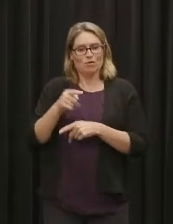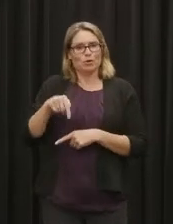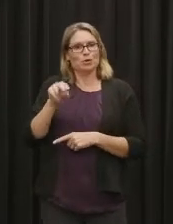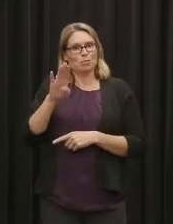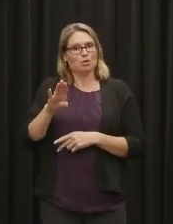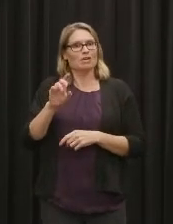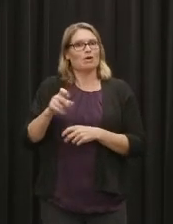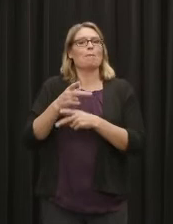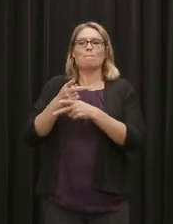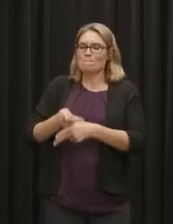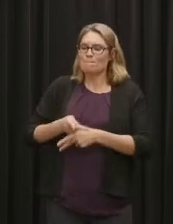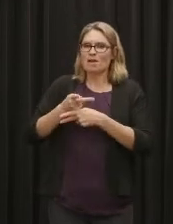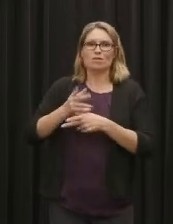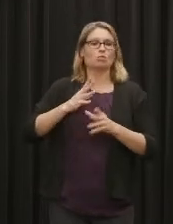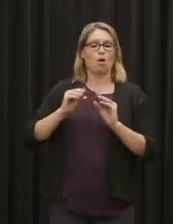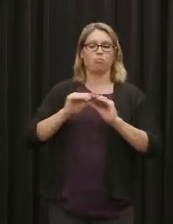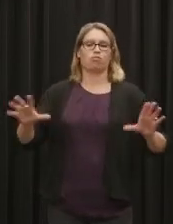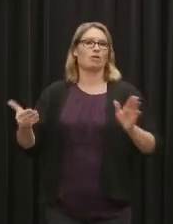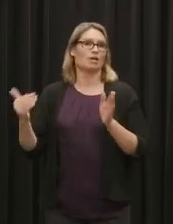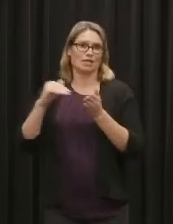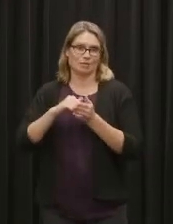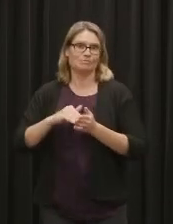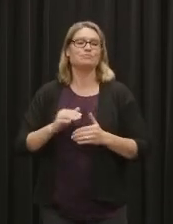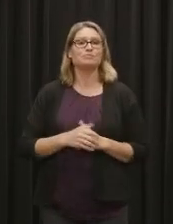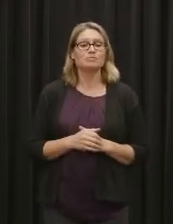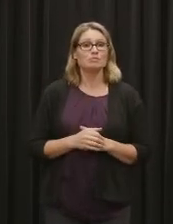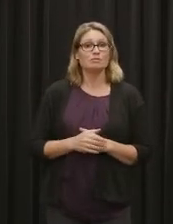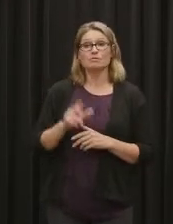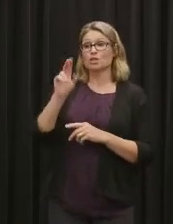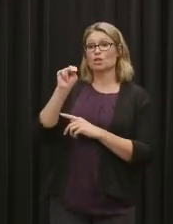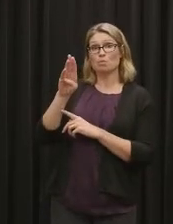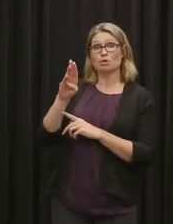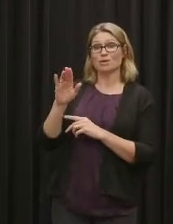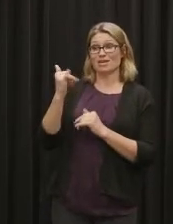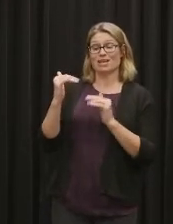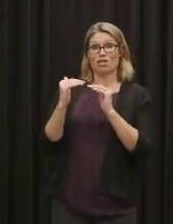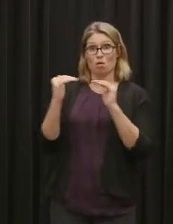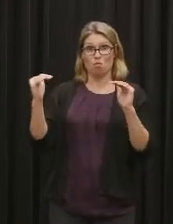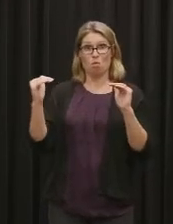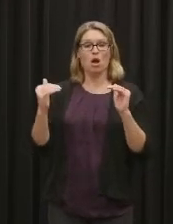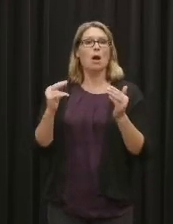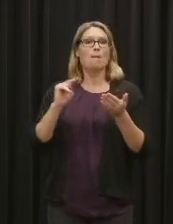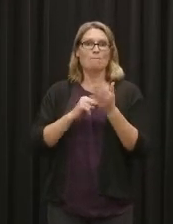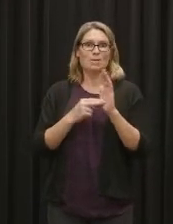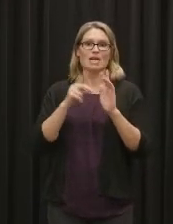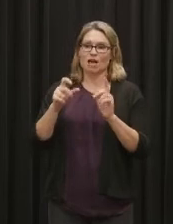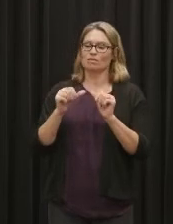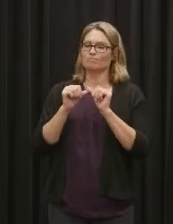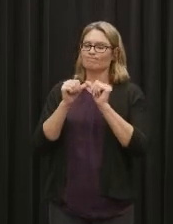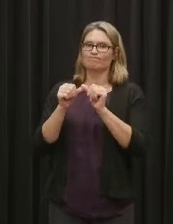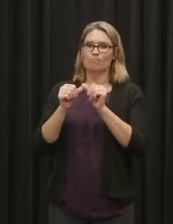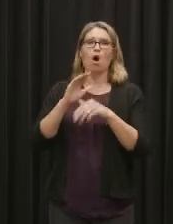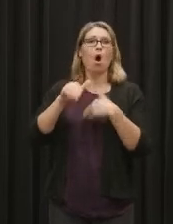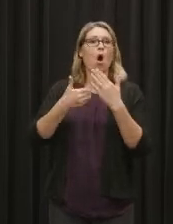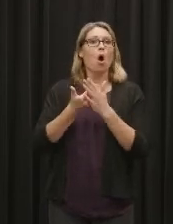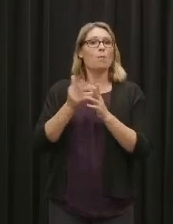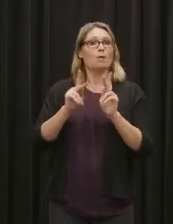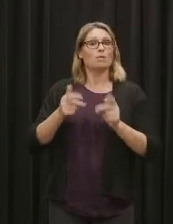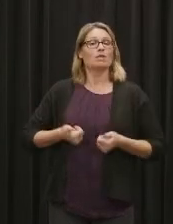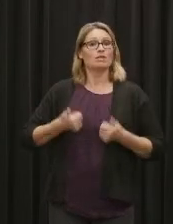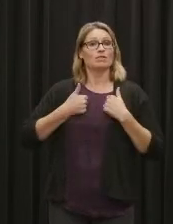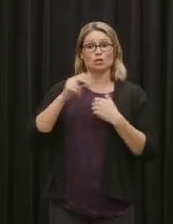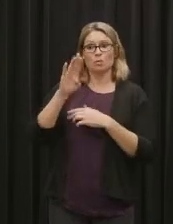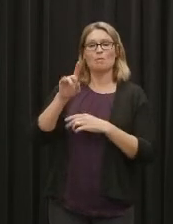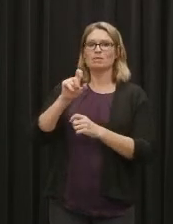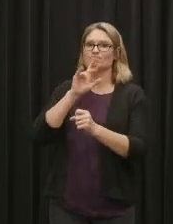precautions necessary to prevent the spread. Keeping New Brunswick in the yellow phase will require ongoing commitment by all New Brunswickers to